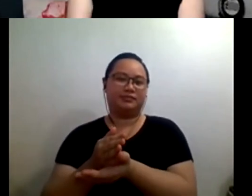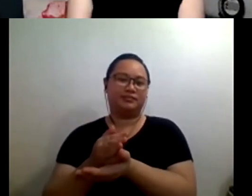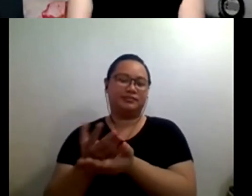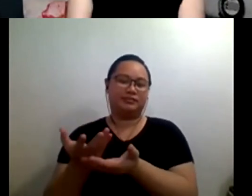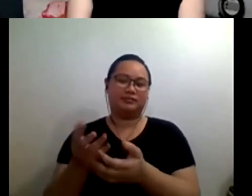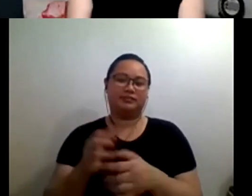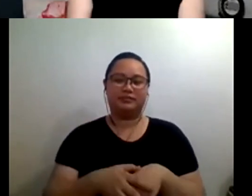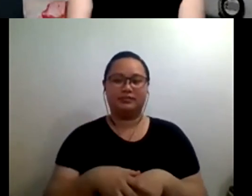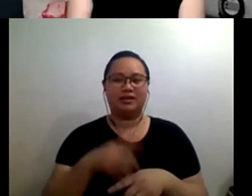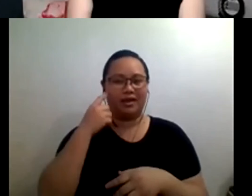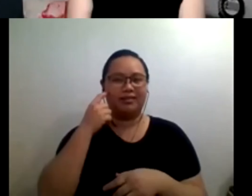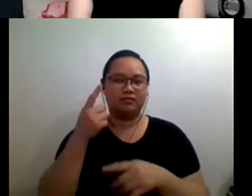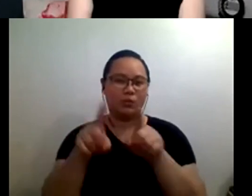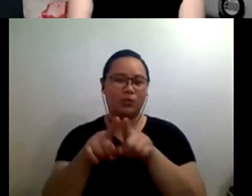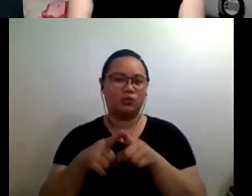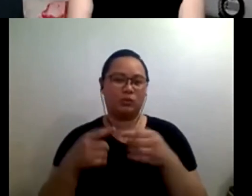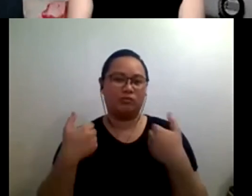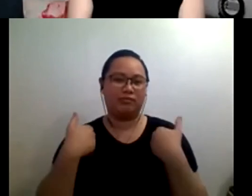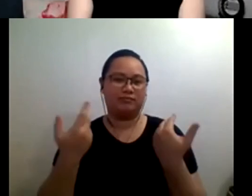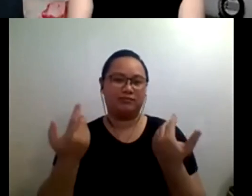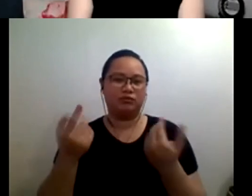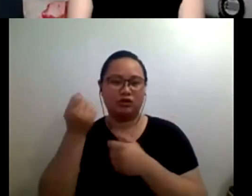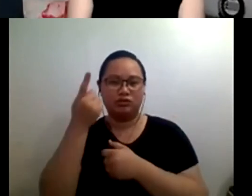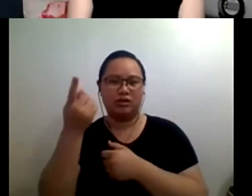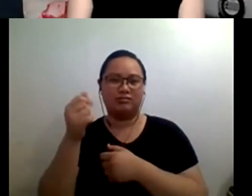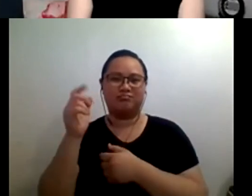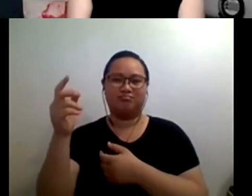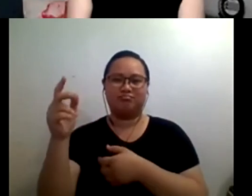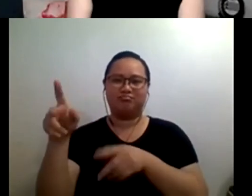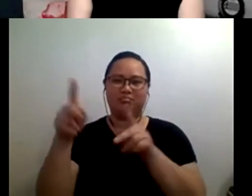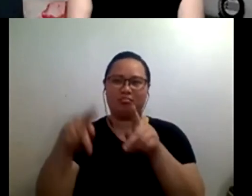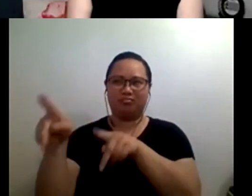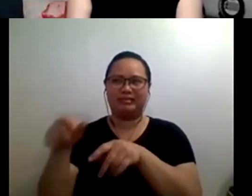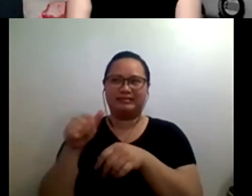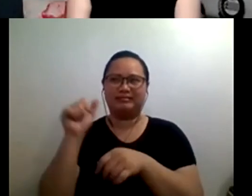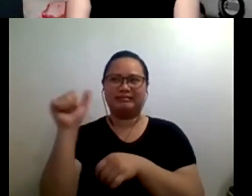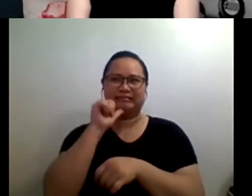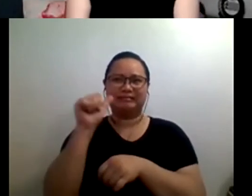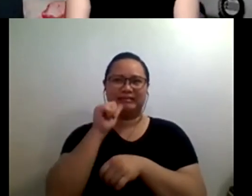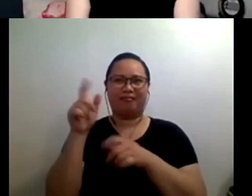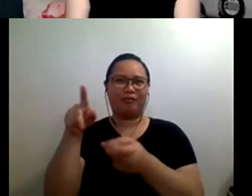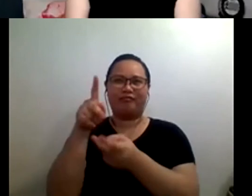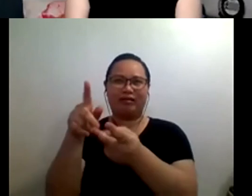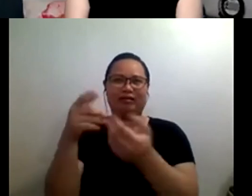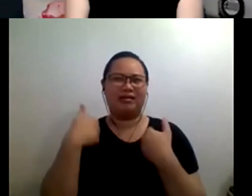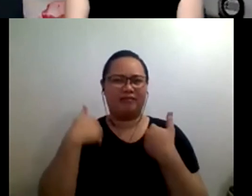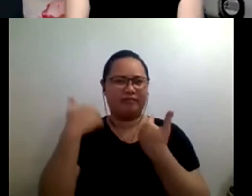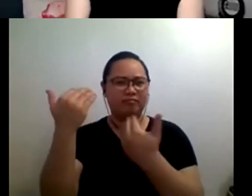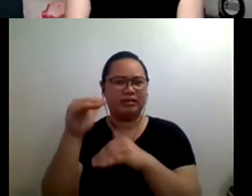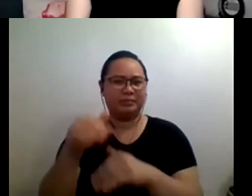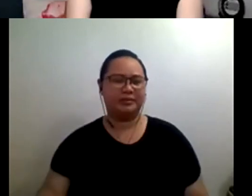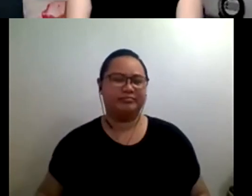We also have to, I think we also have to understand na tao lang din tayo, we are not perfect, we are not empaths, may limitations tayo. And